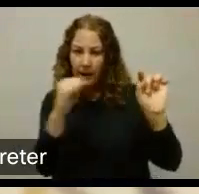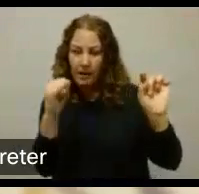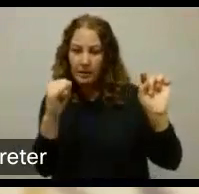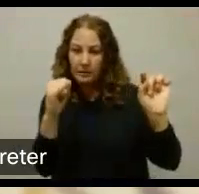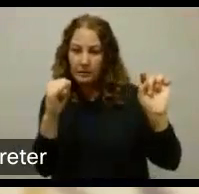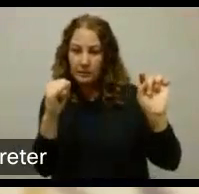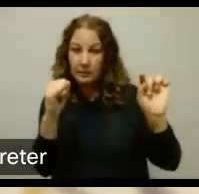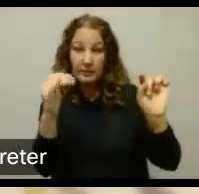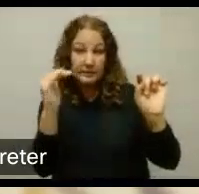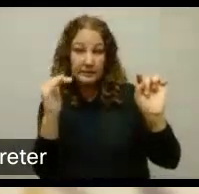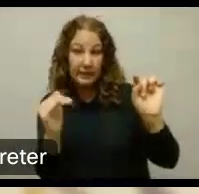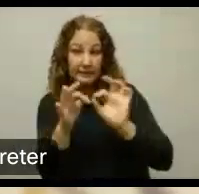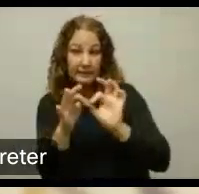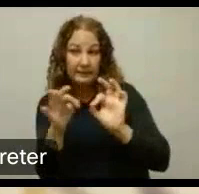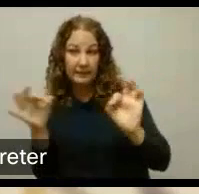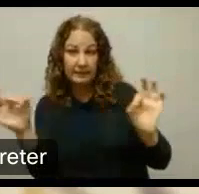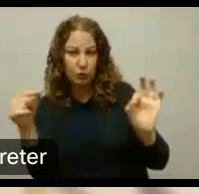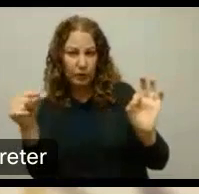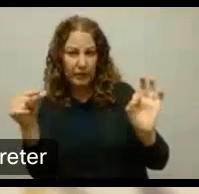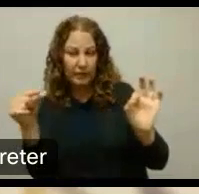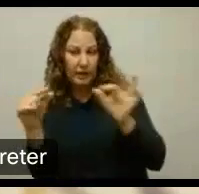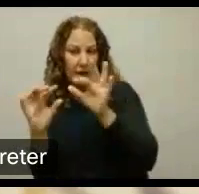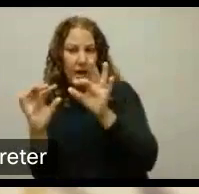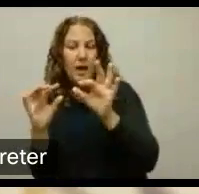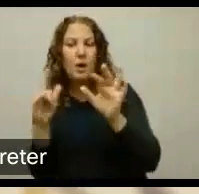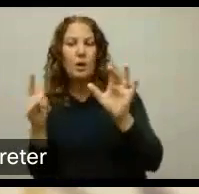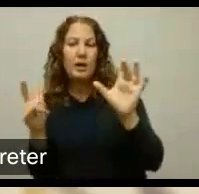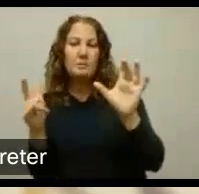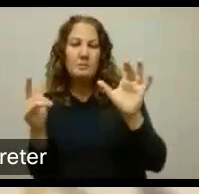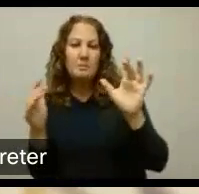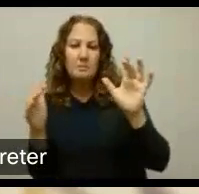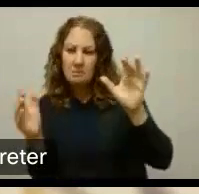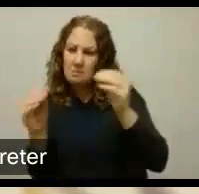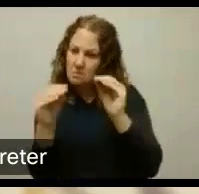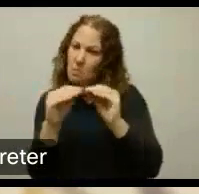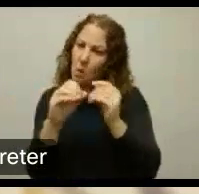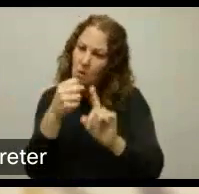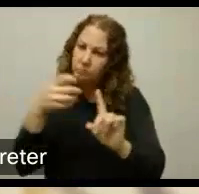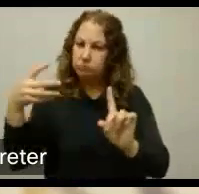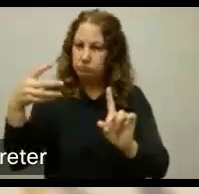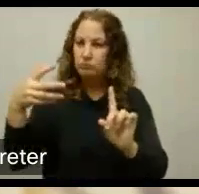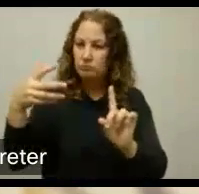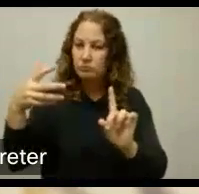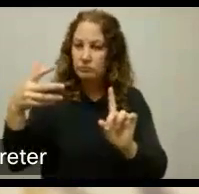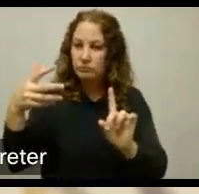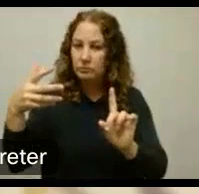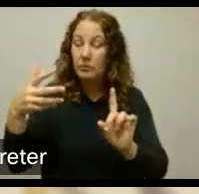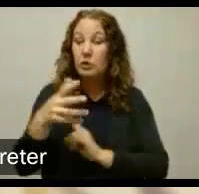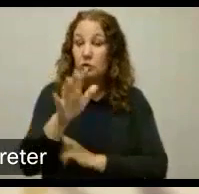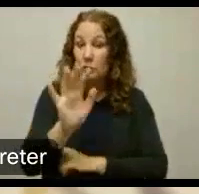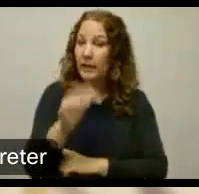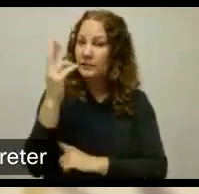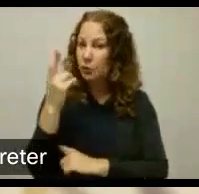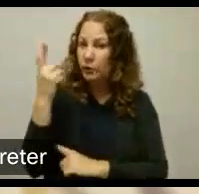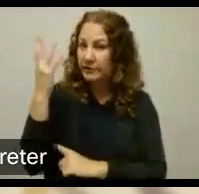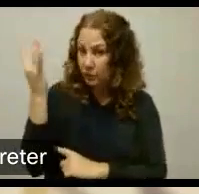next sentence in green works to even develop that even more, right? So this is a reason